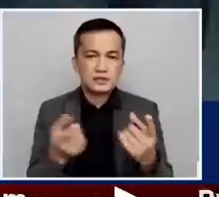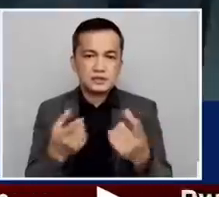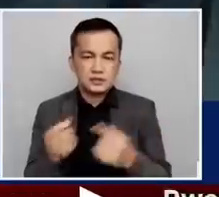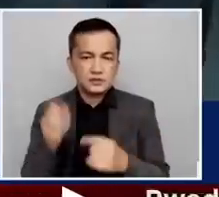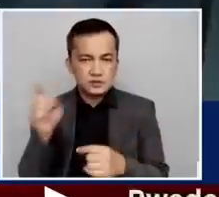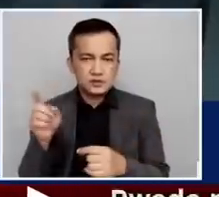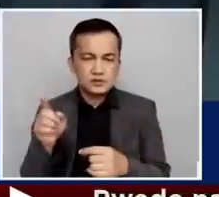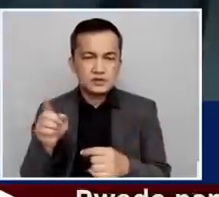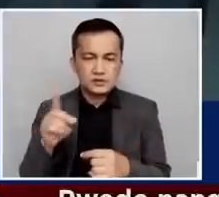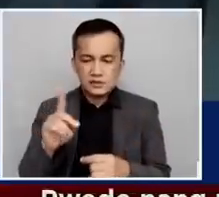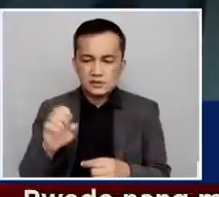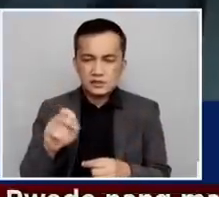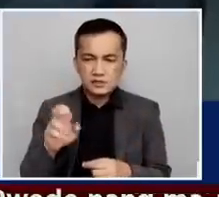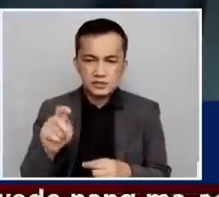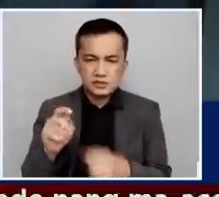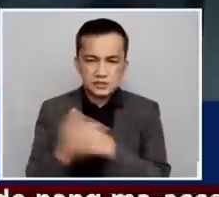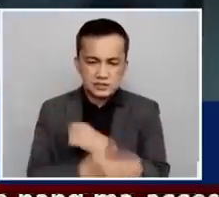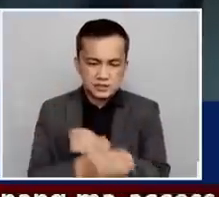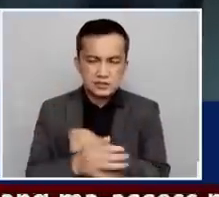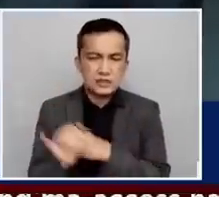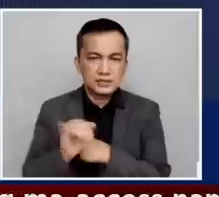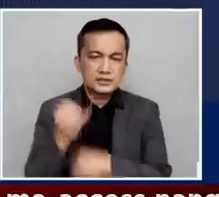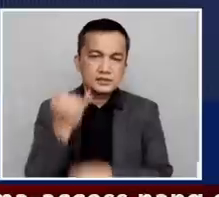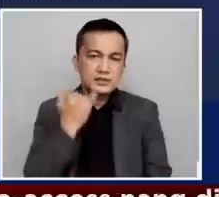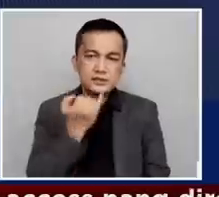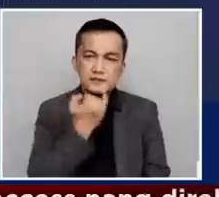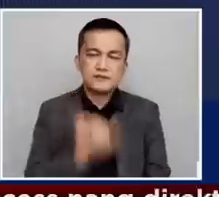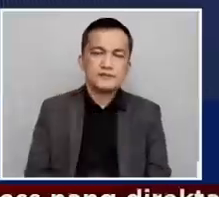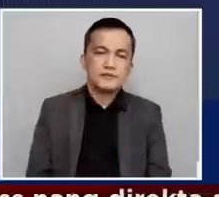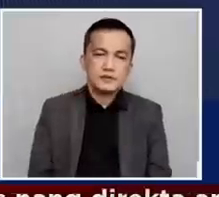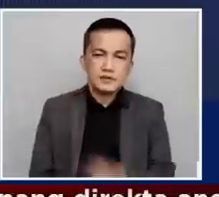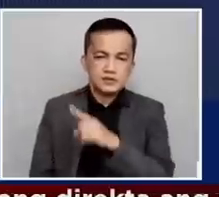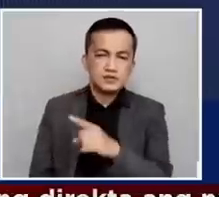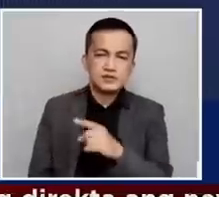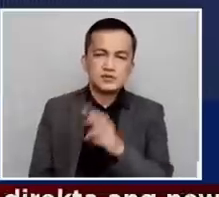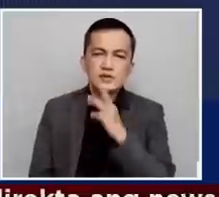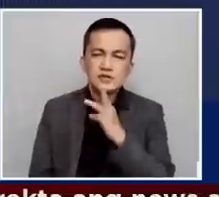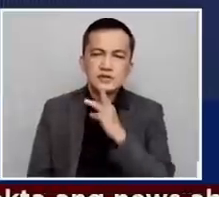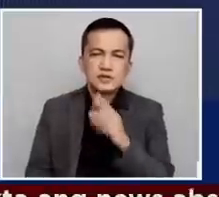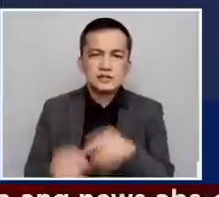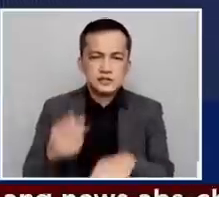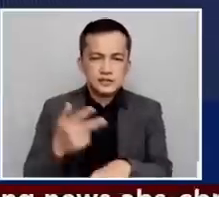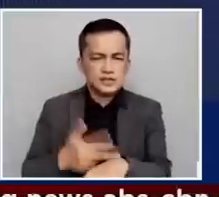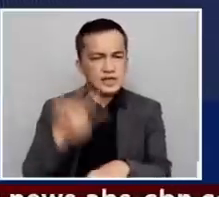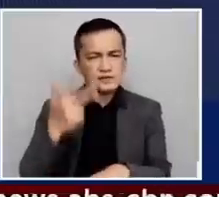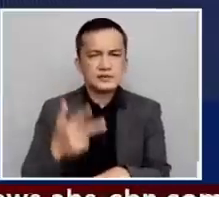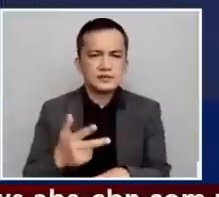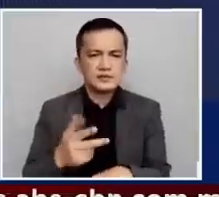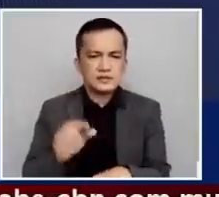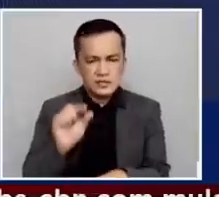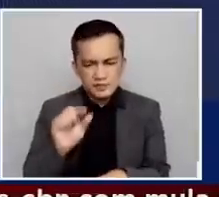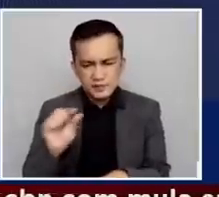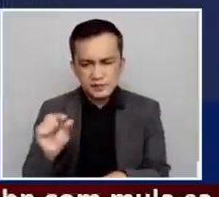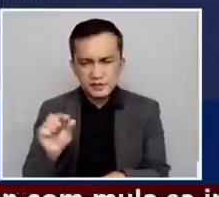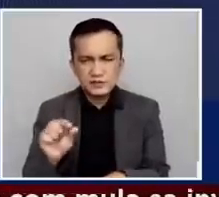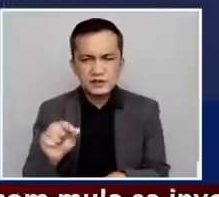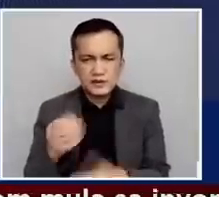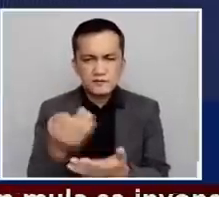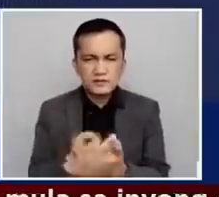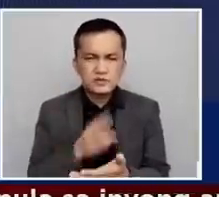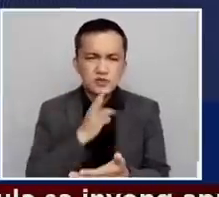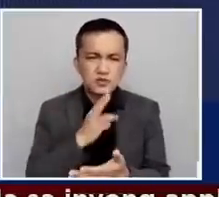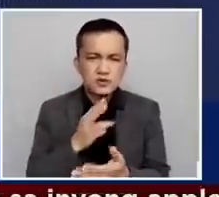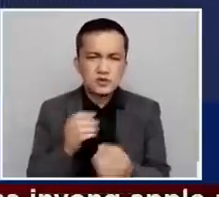mga desert countries gaya ng Israel. They use water 3 times. Every bit of fresh water is used